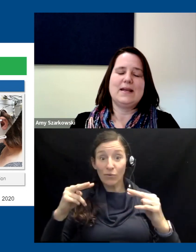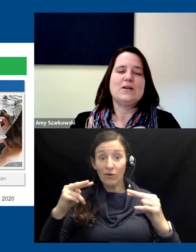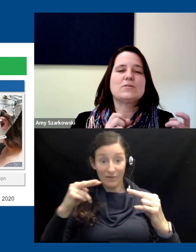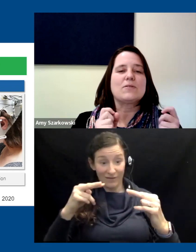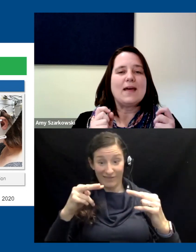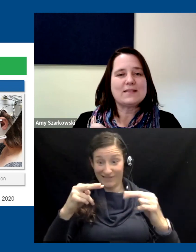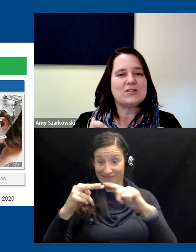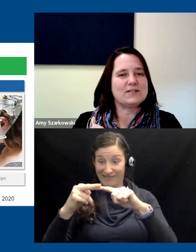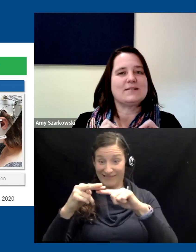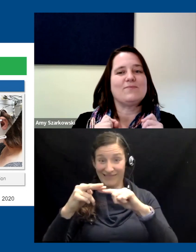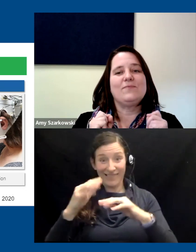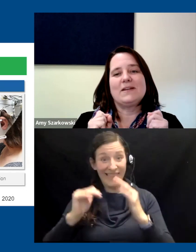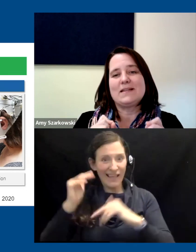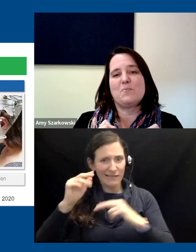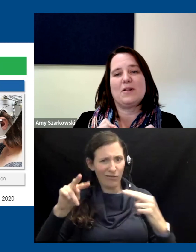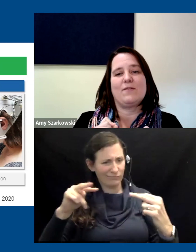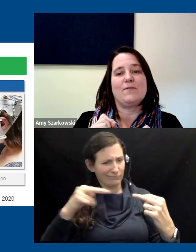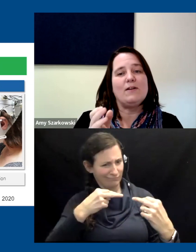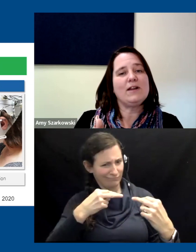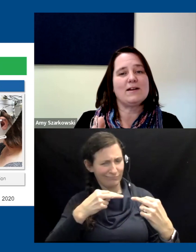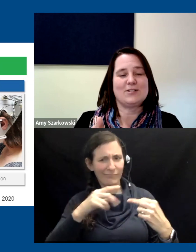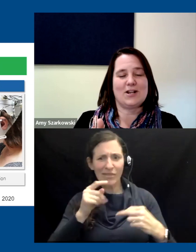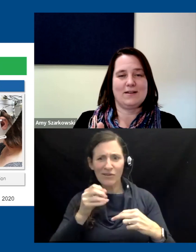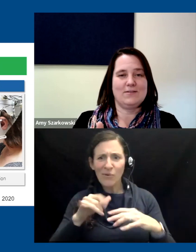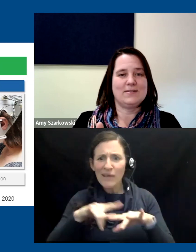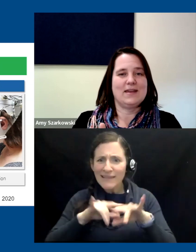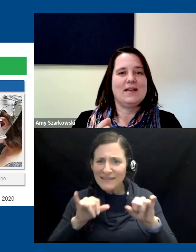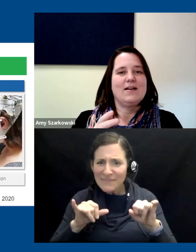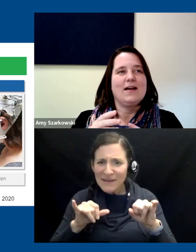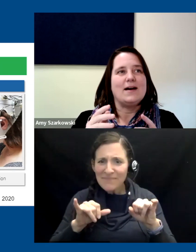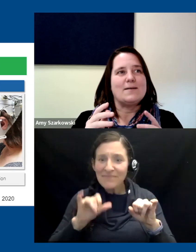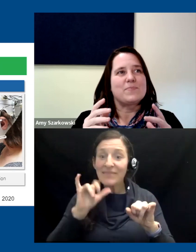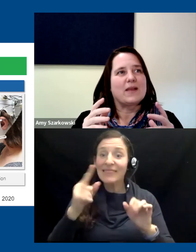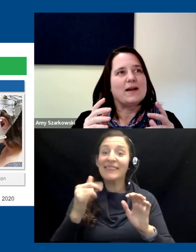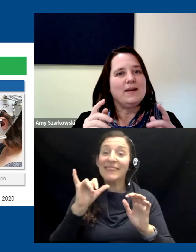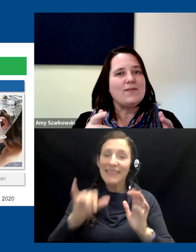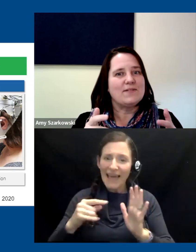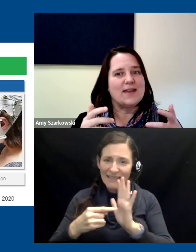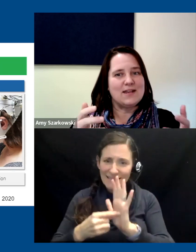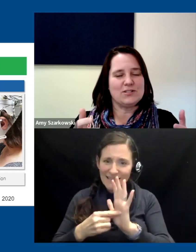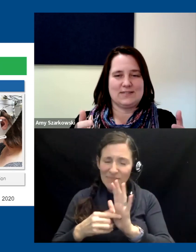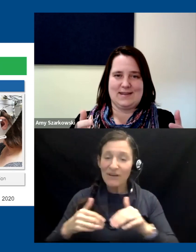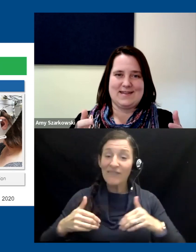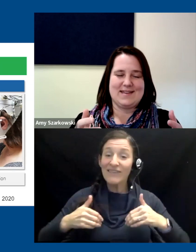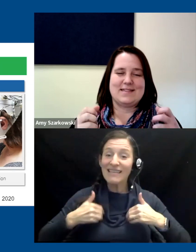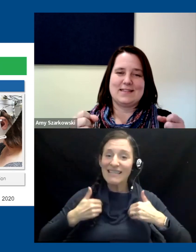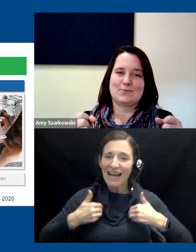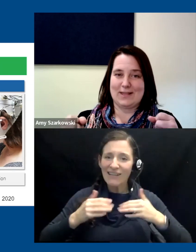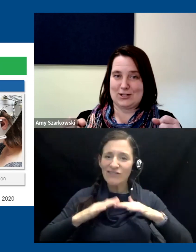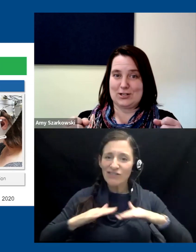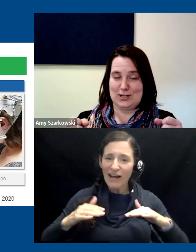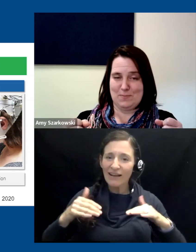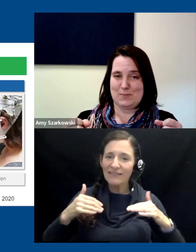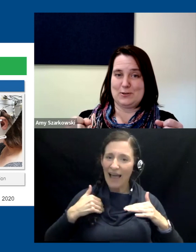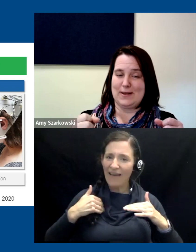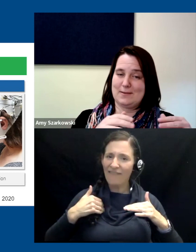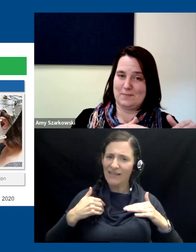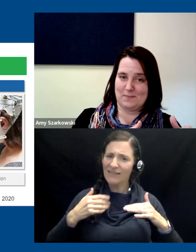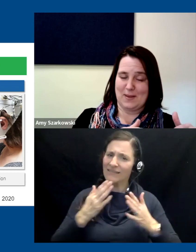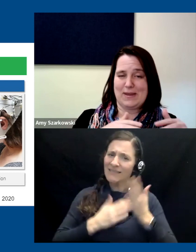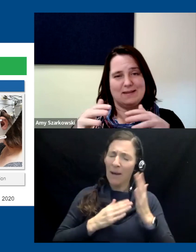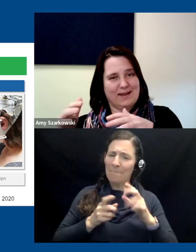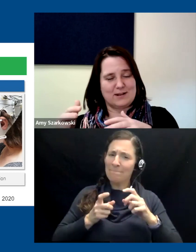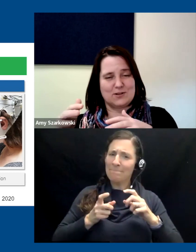right? So that's just an example of a very young child kind of having agency in this relationship